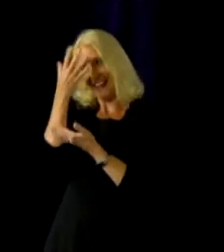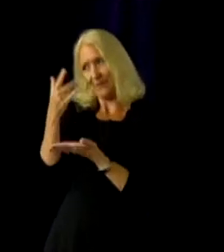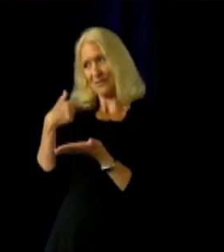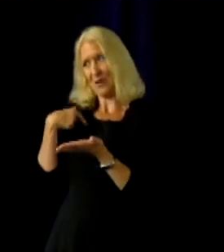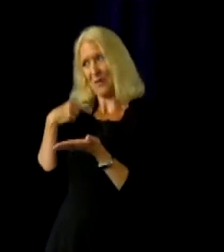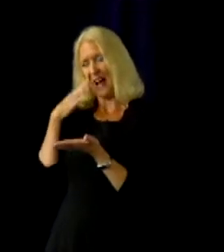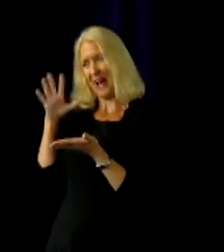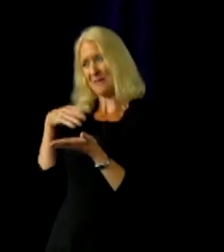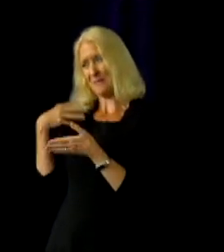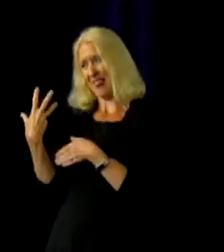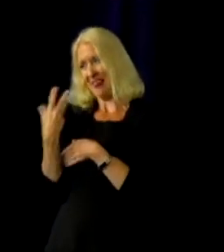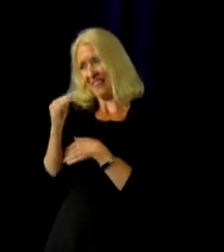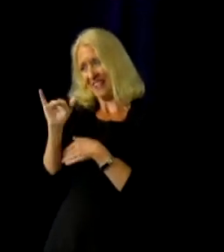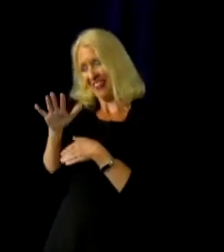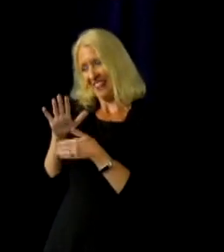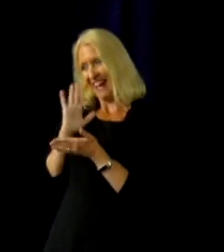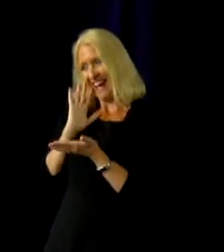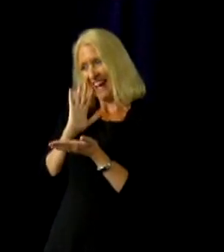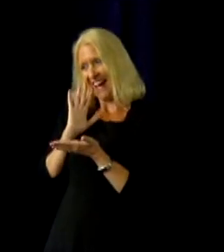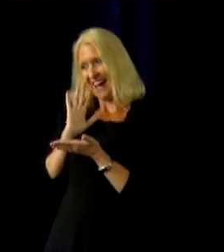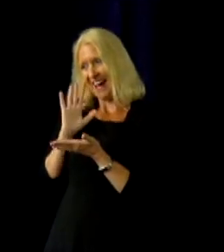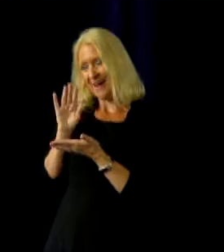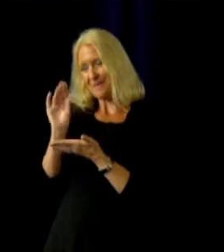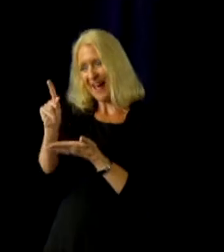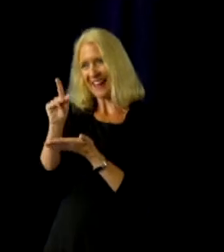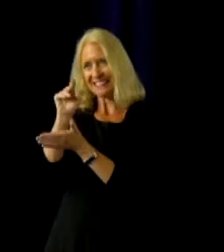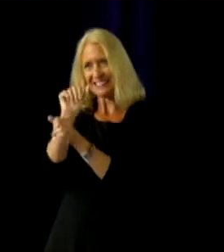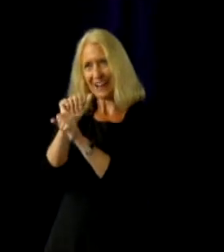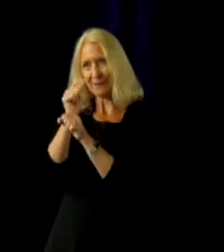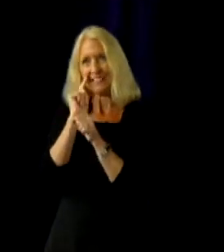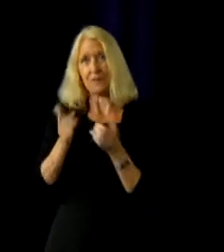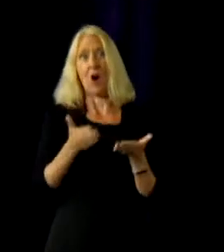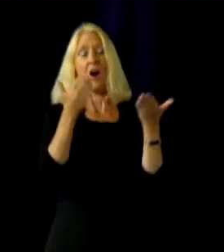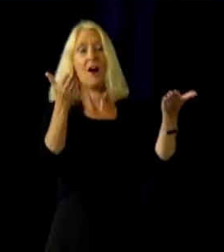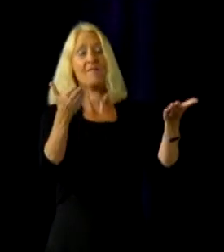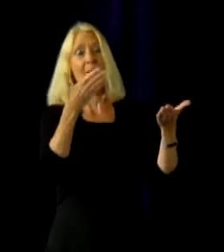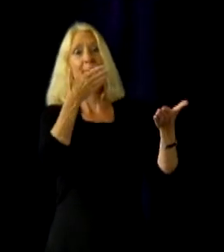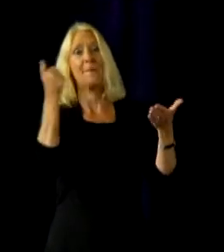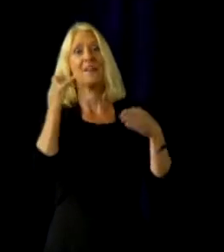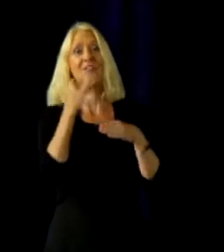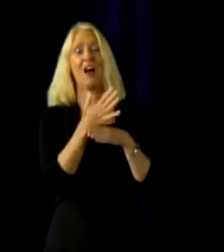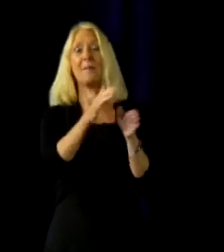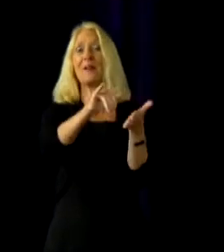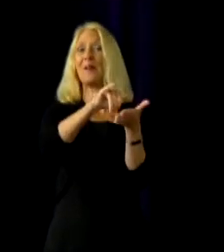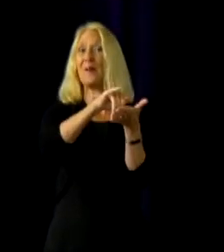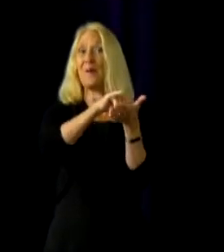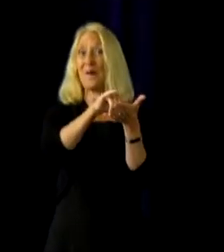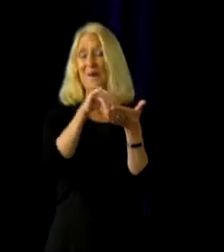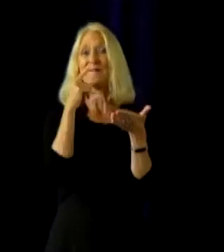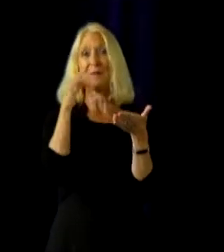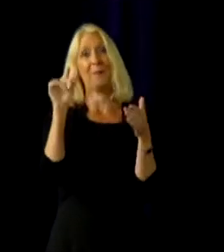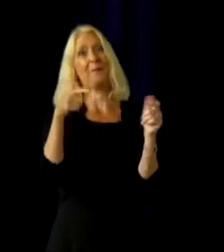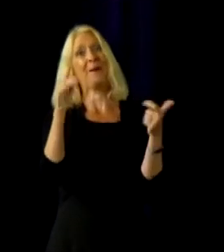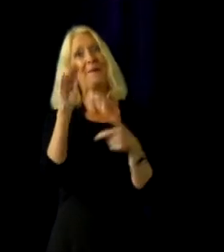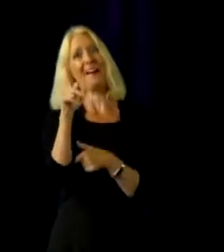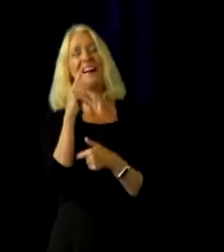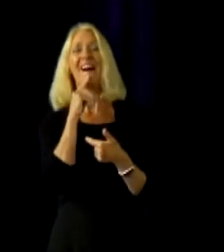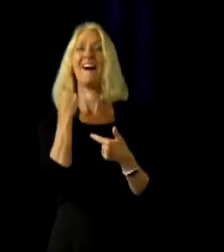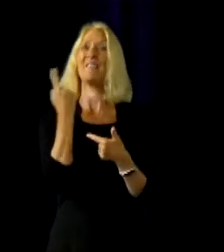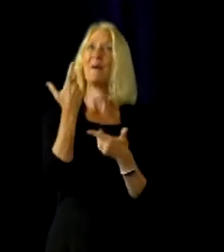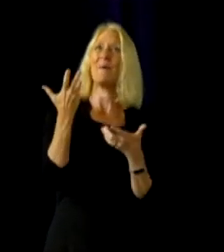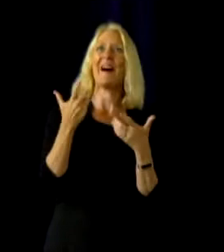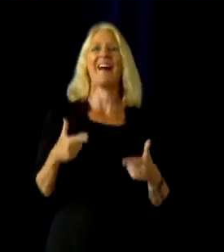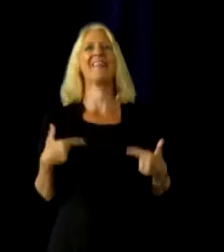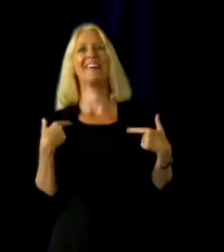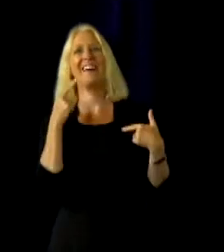a position as a director in legal for a bank up in New York, which is also, like, I've wanted to live in New York and